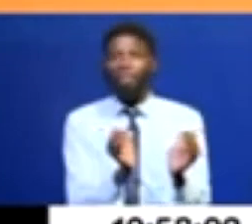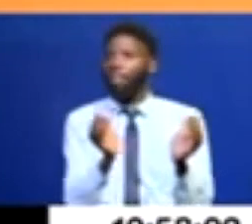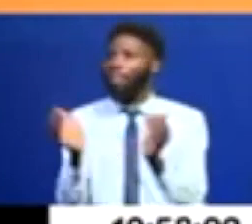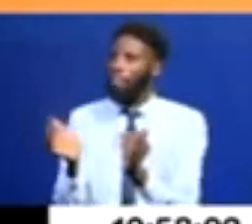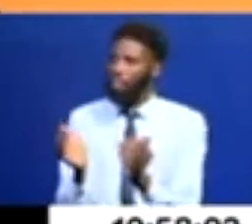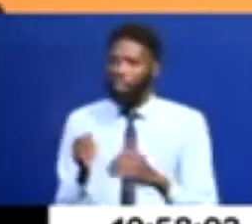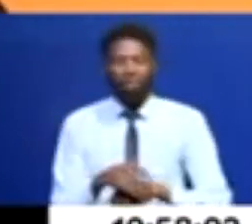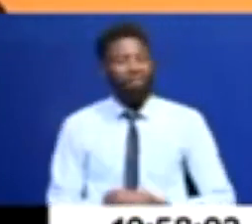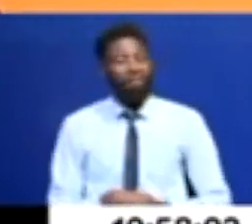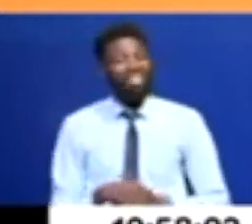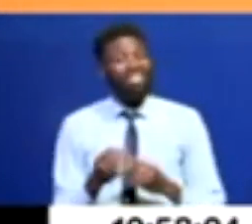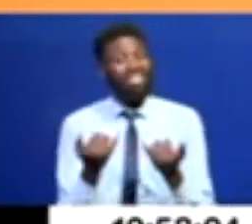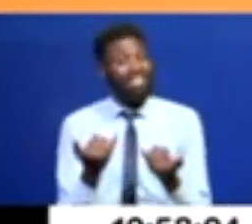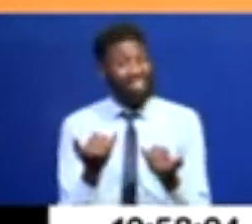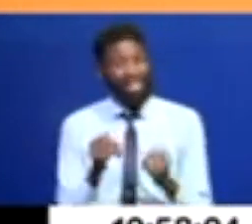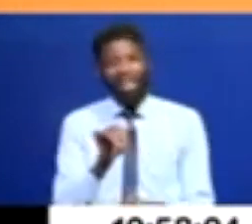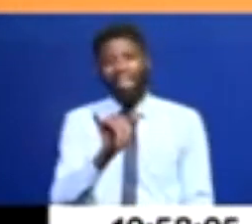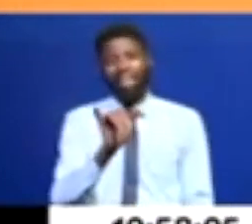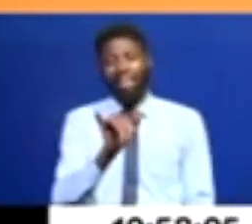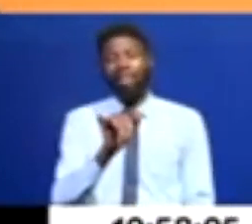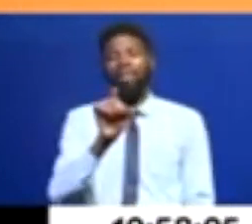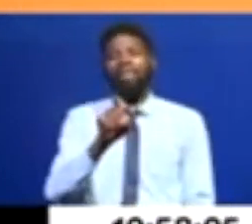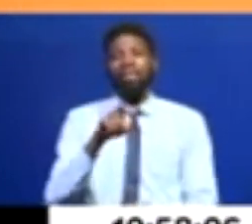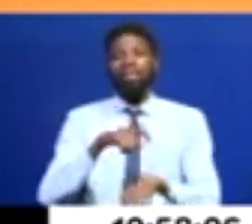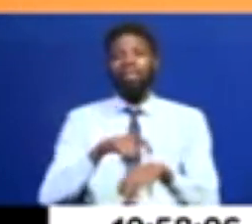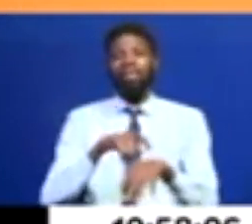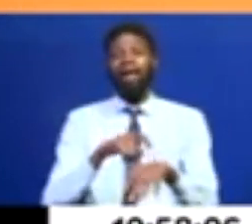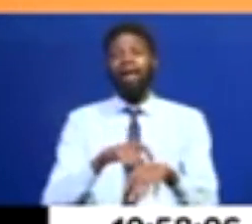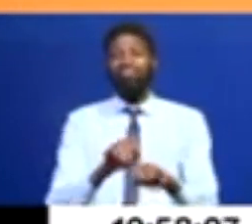Mm-hmm. Now, that should have been given time instead of